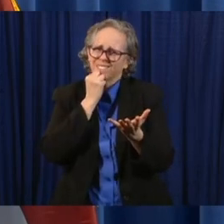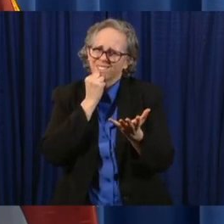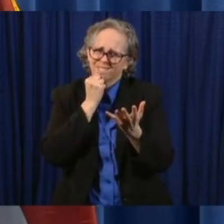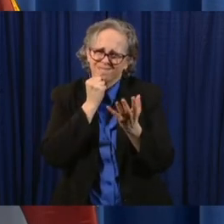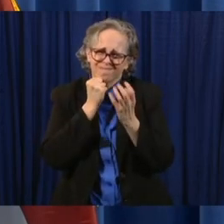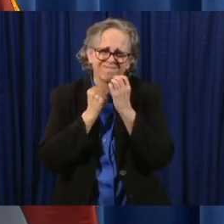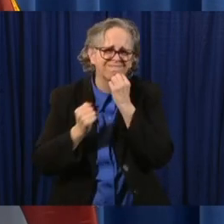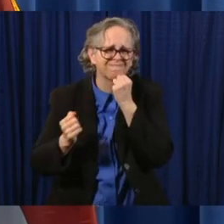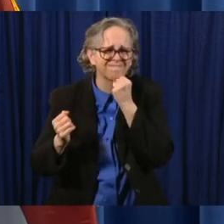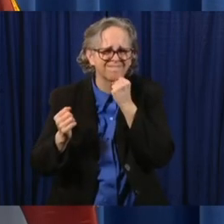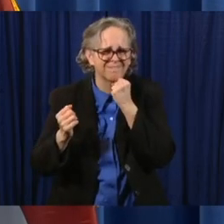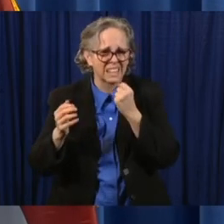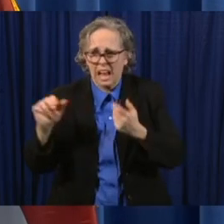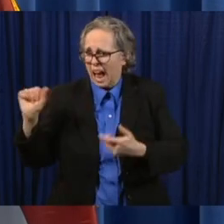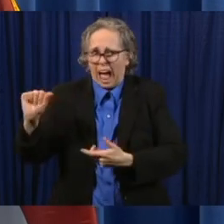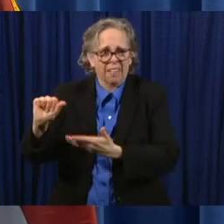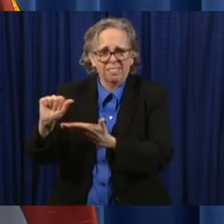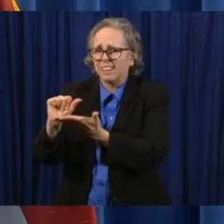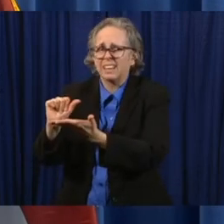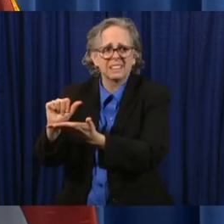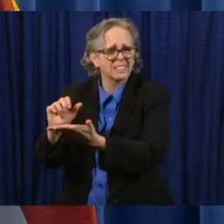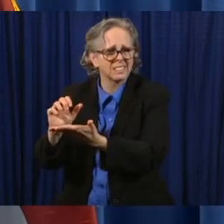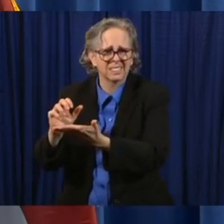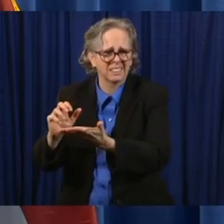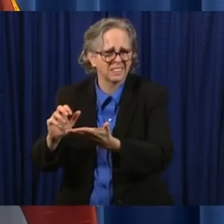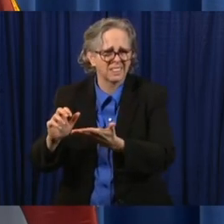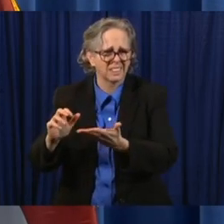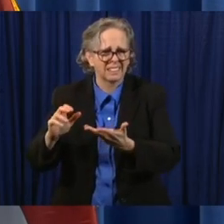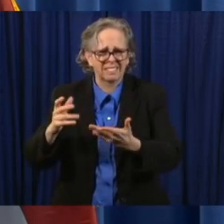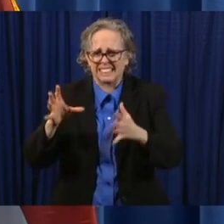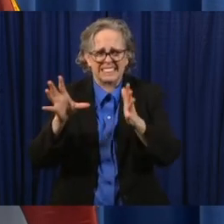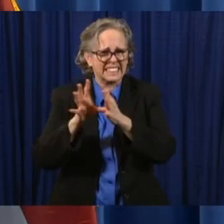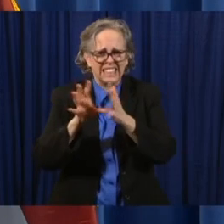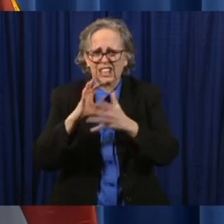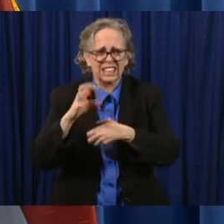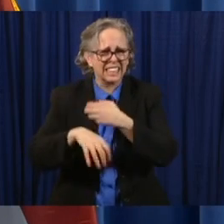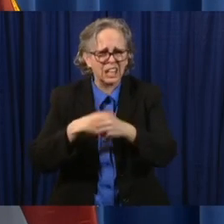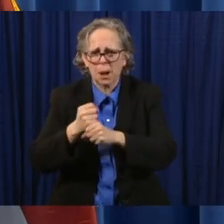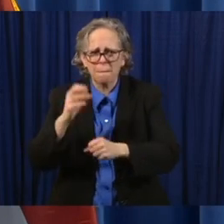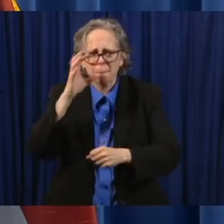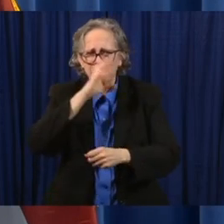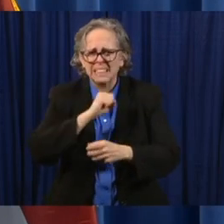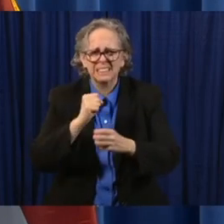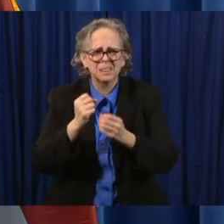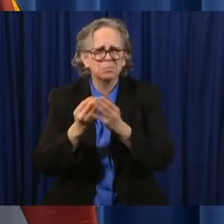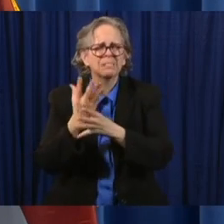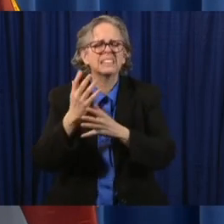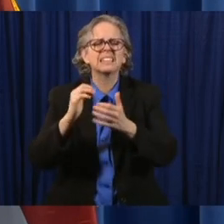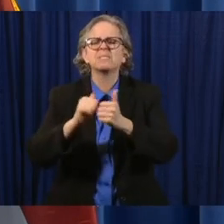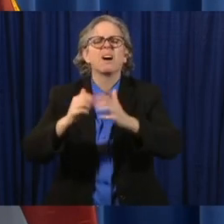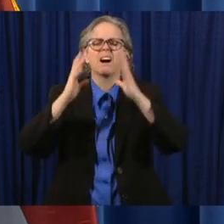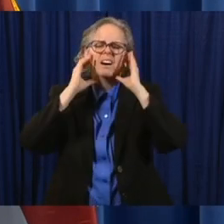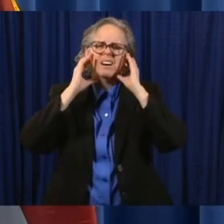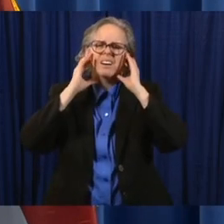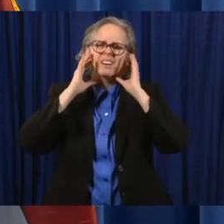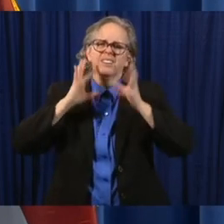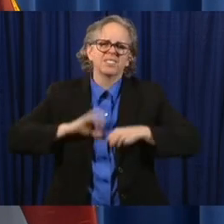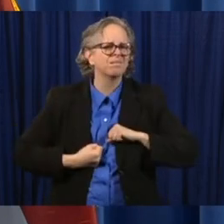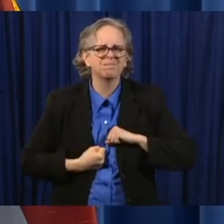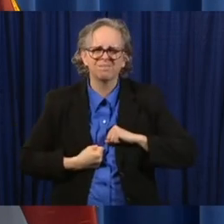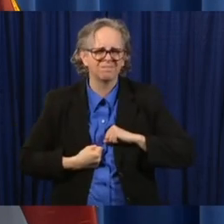an athlete, this is his or her senior year, and to miss the spring sports. And you could go on and